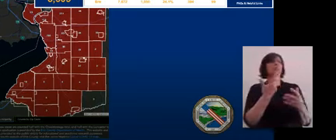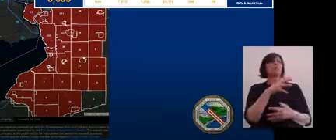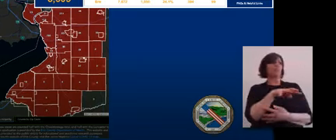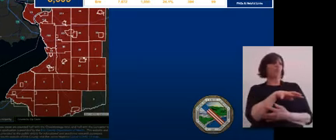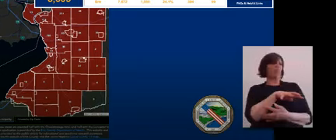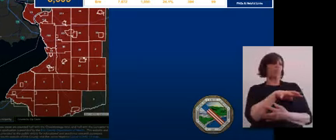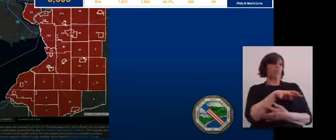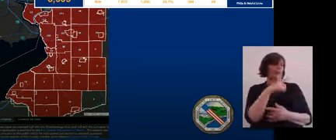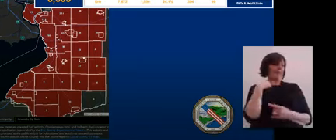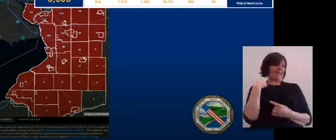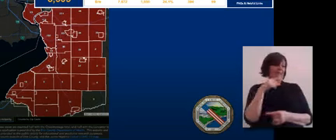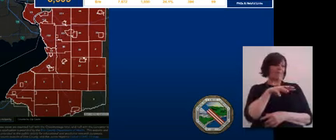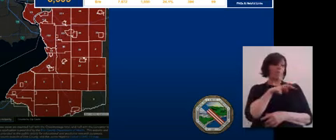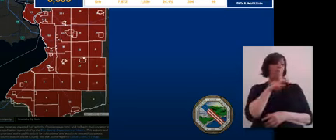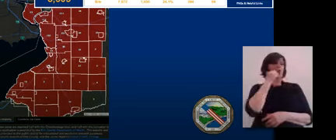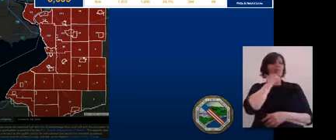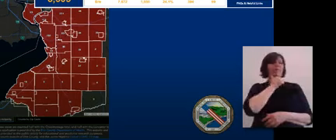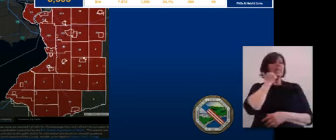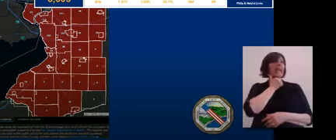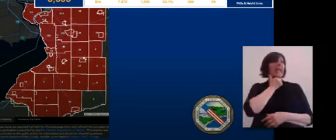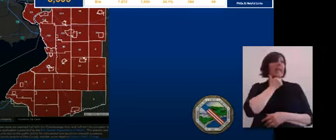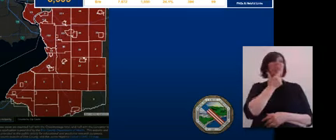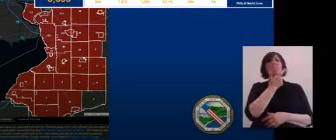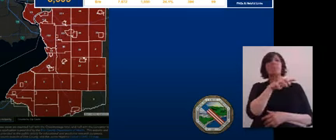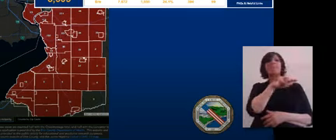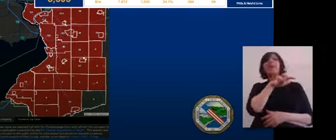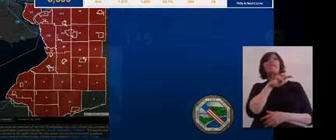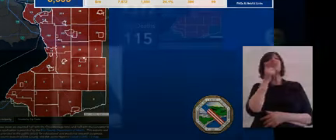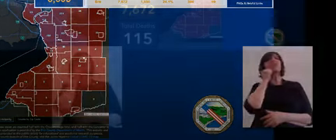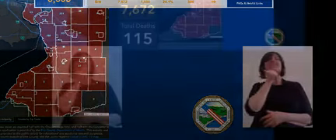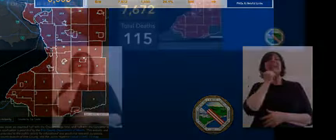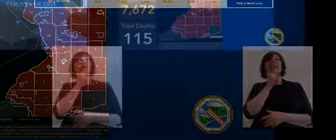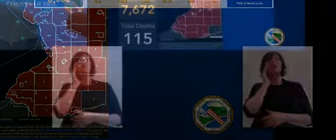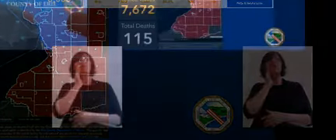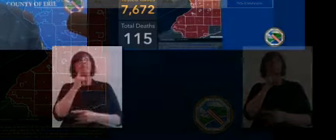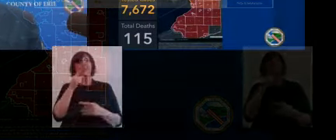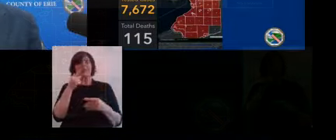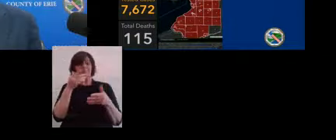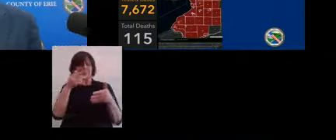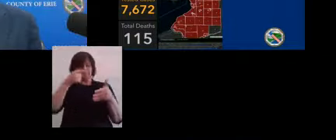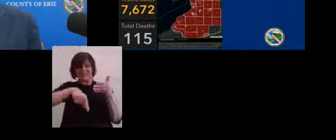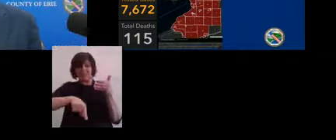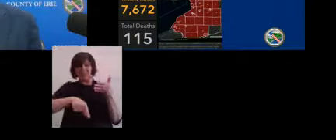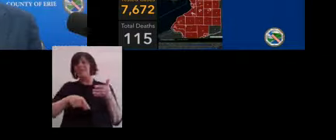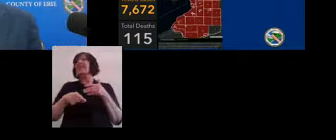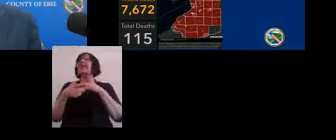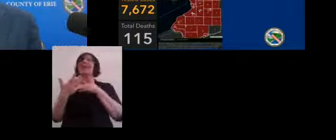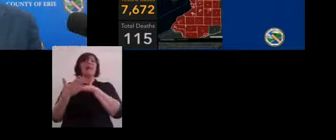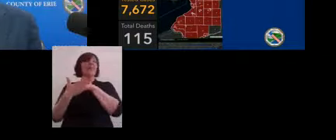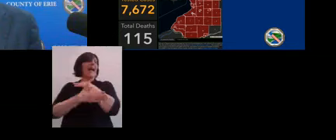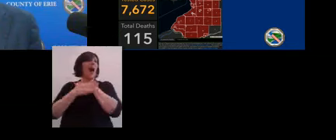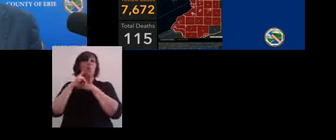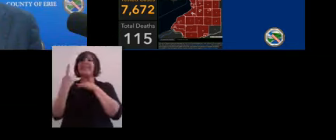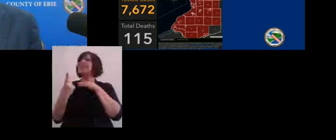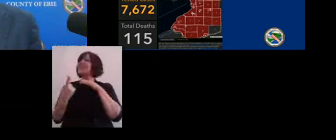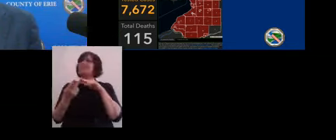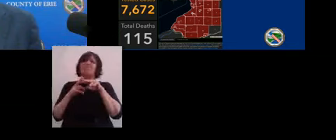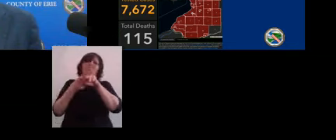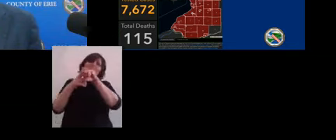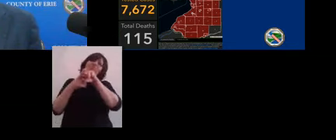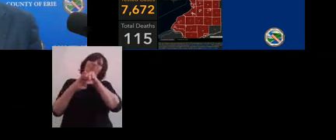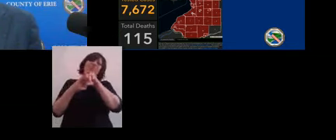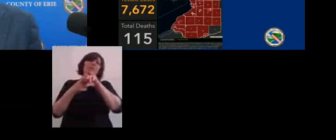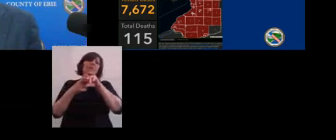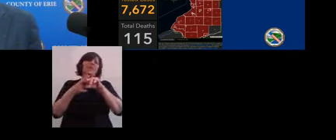day, hopefully up to 500 a day by the end of next week. The county is ramping up our numbers too. So don't be